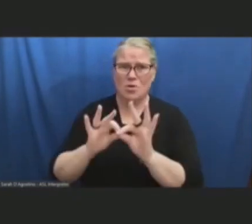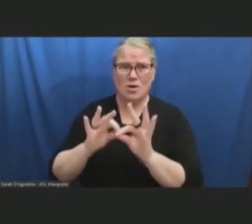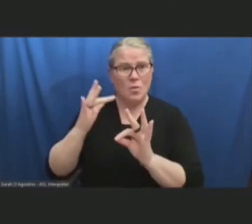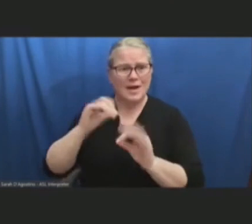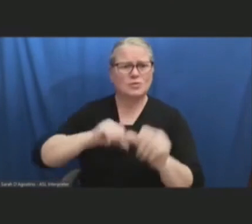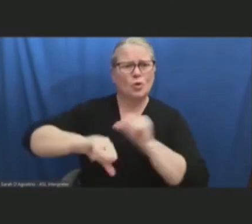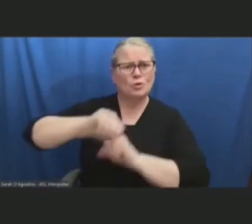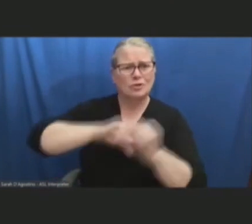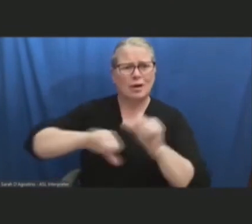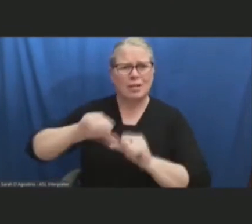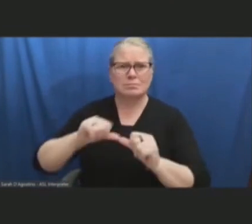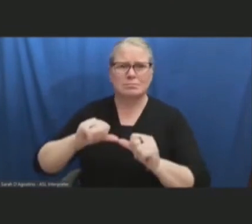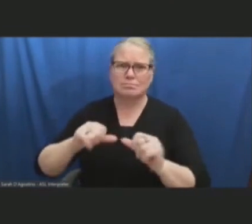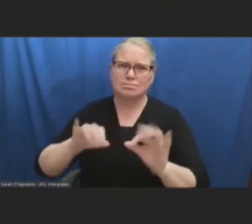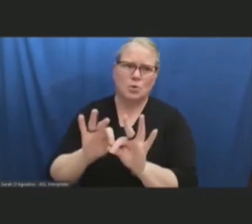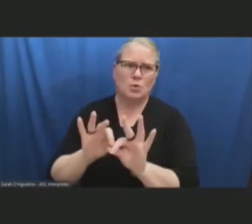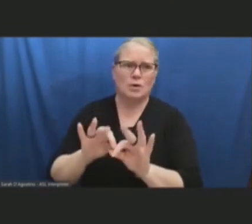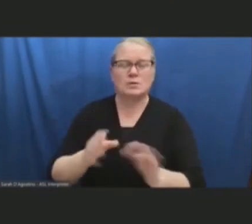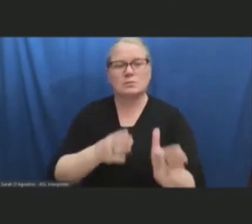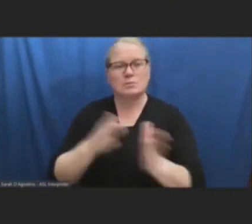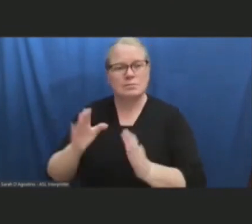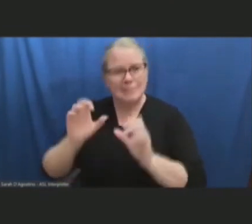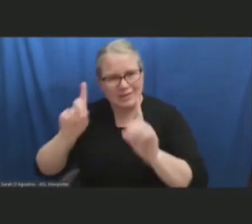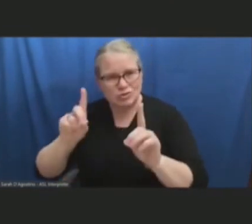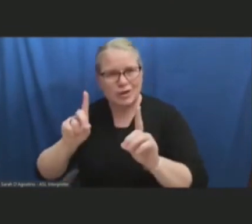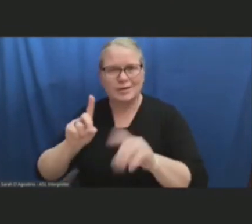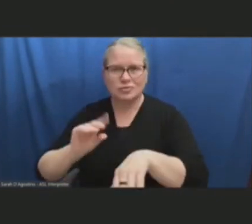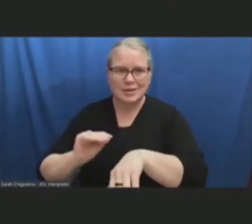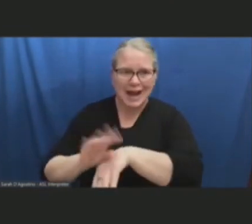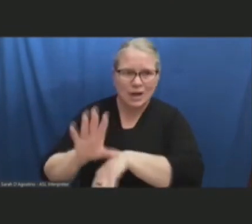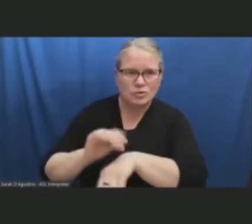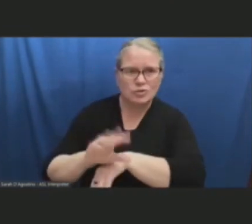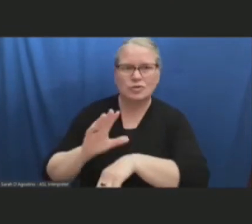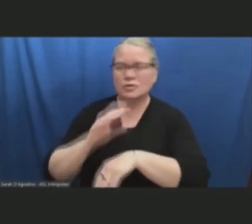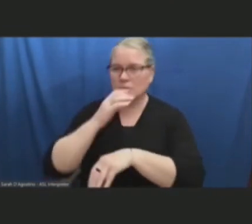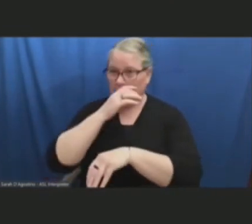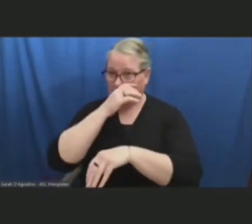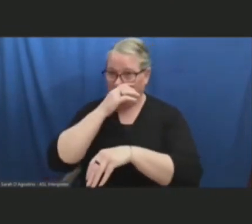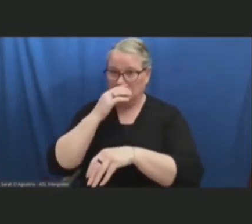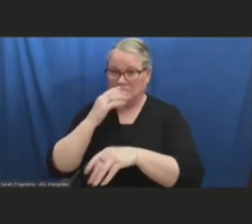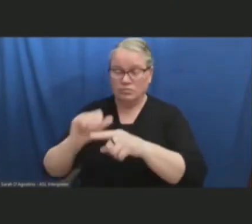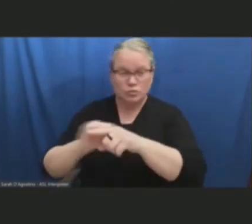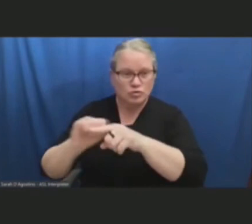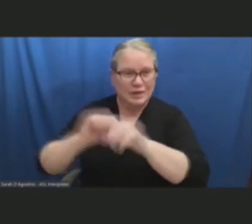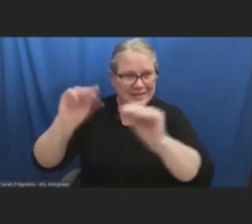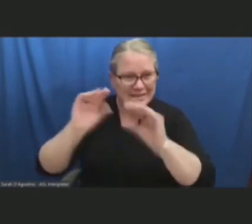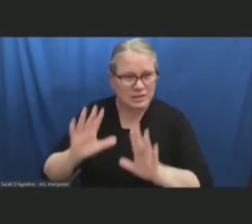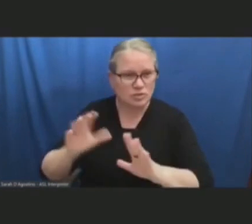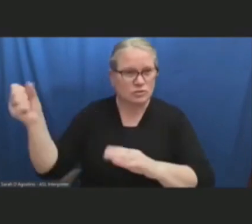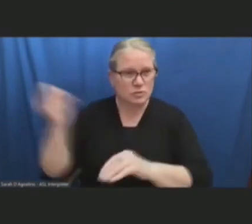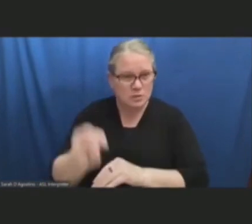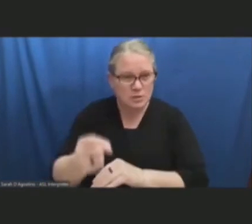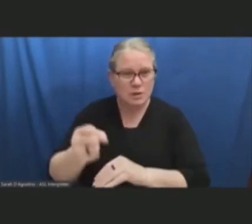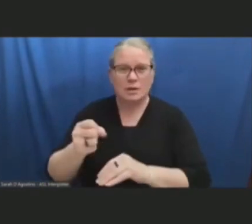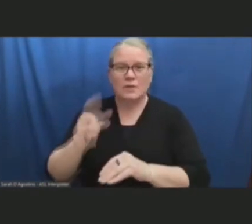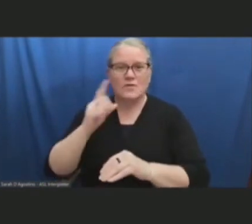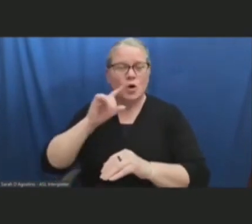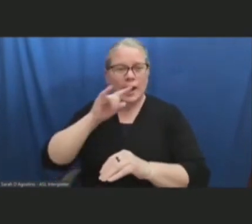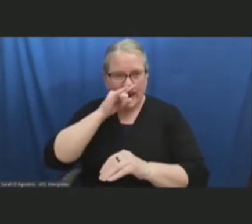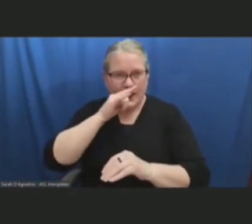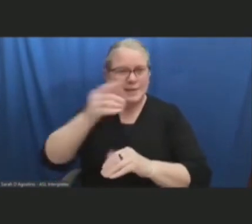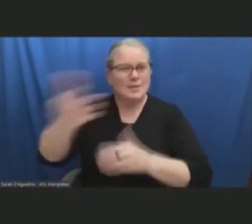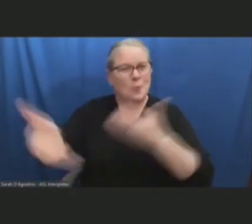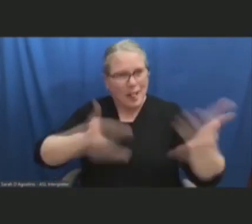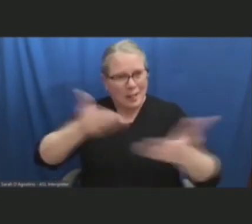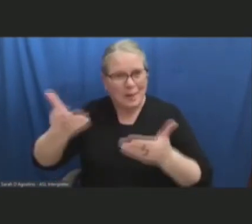for education. There'd be more counselors and apprentice teachers, in the classroom, welcoming kids back, somebody that you can